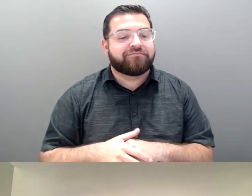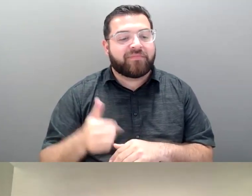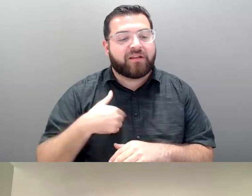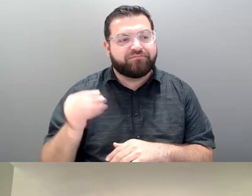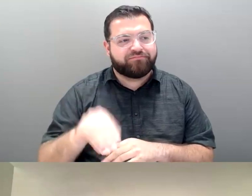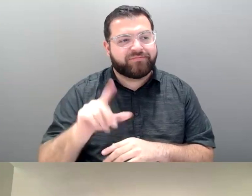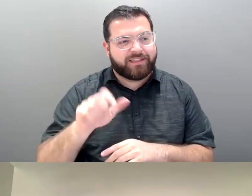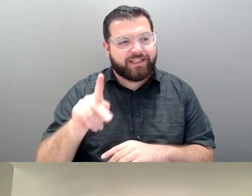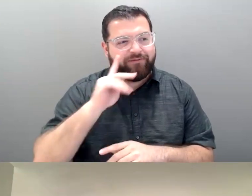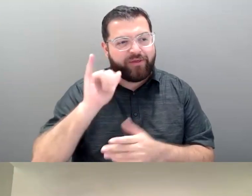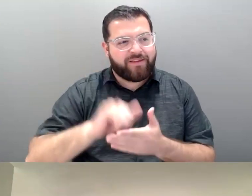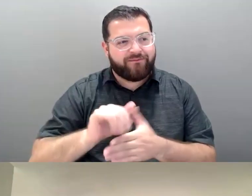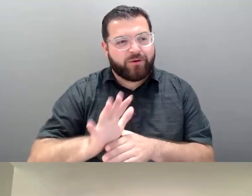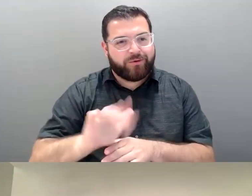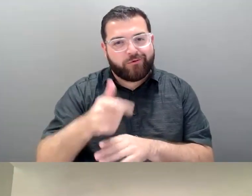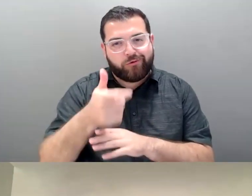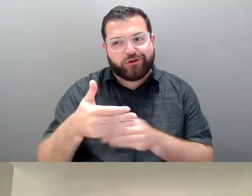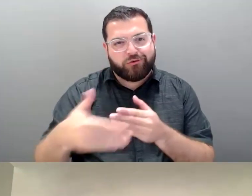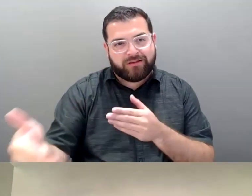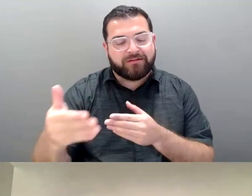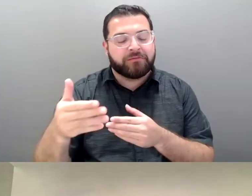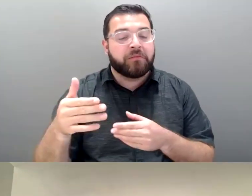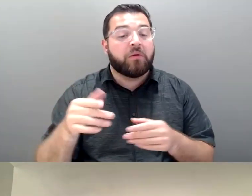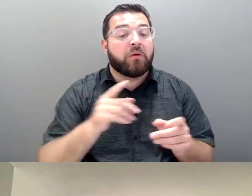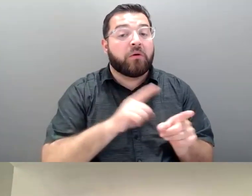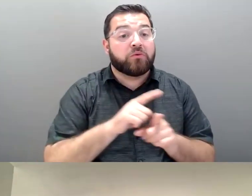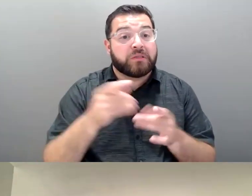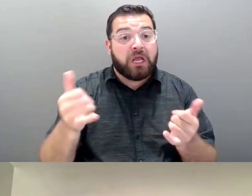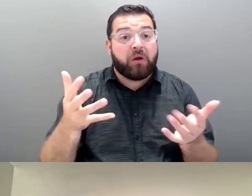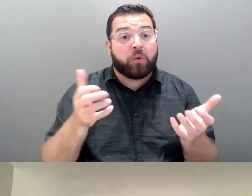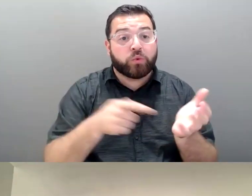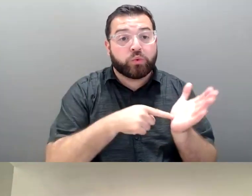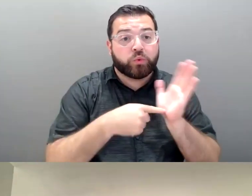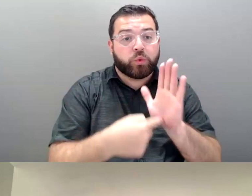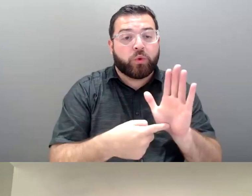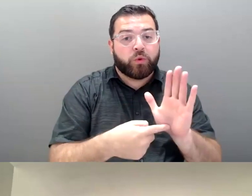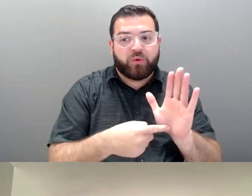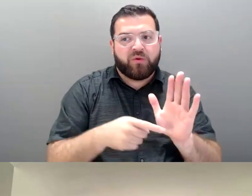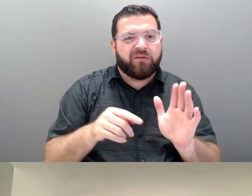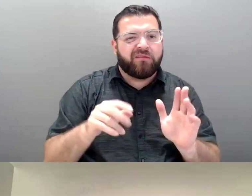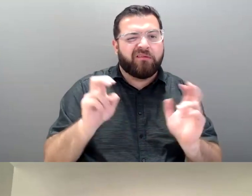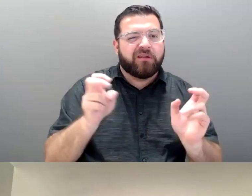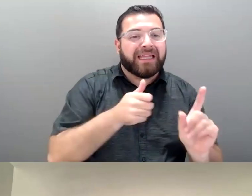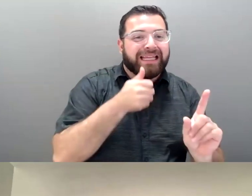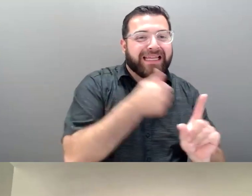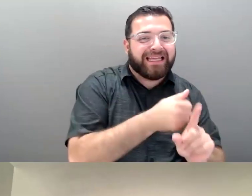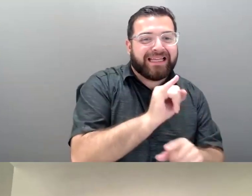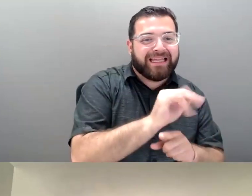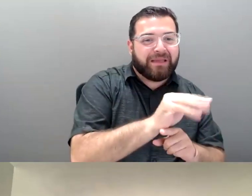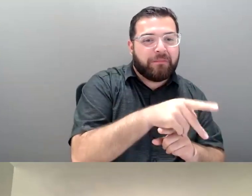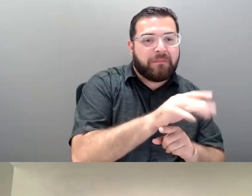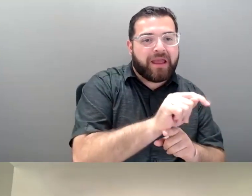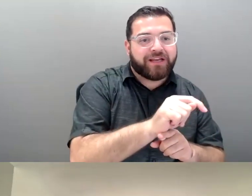and also to what I want to show you now is the Impact Risk website, which I'll put in the chat right